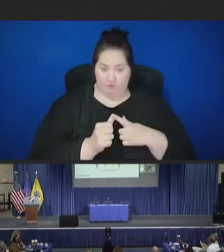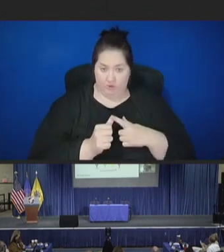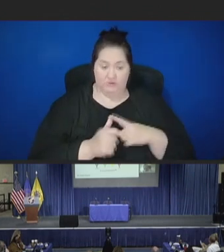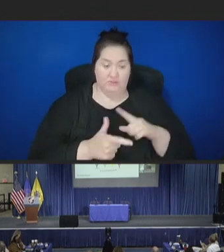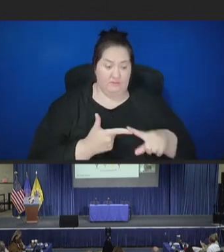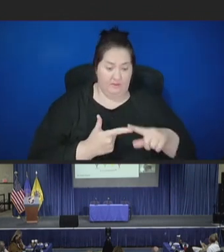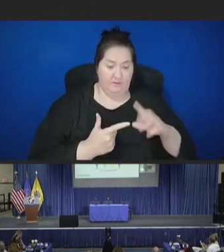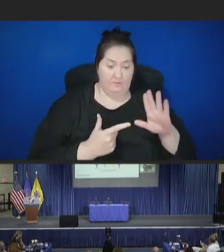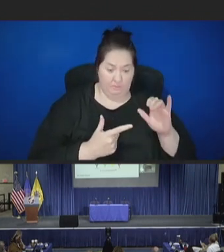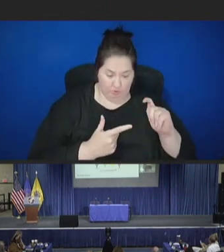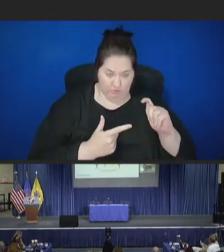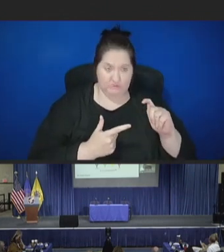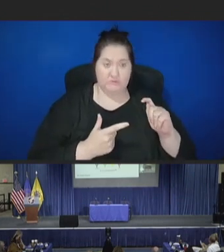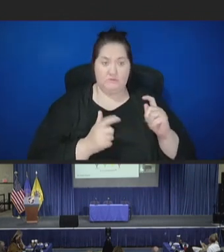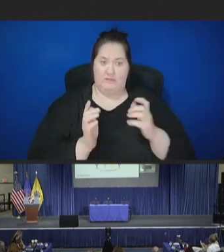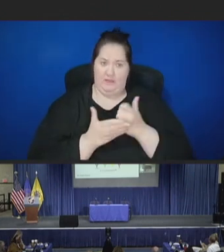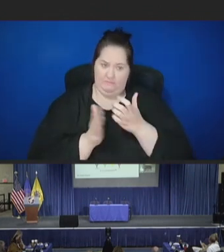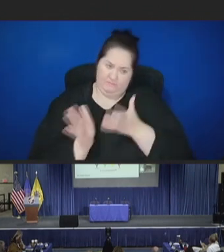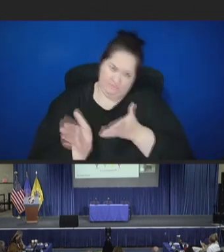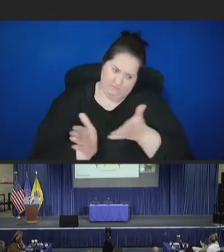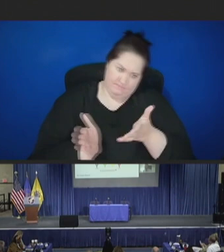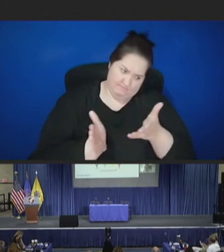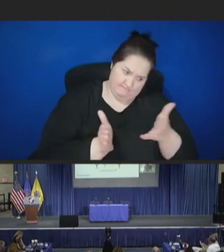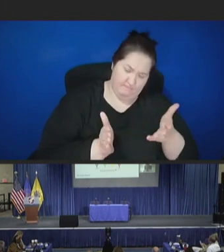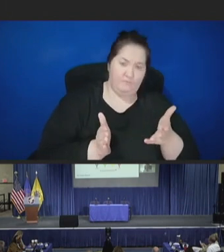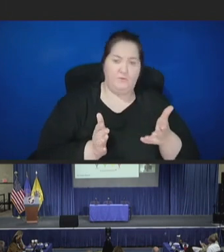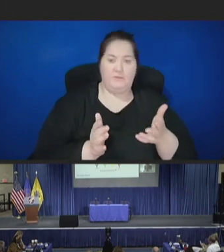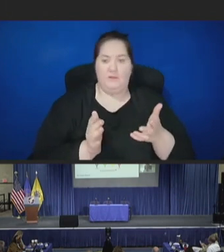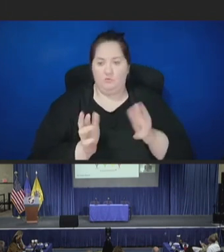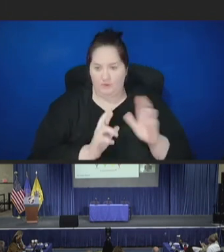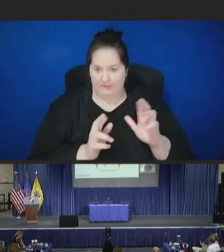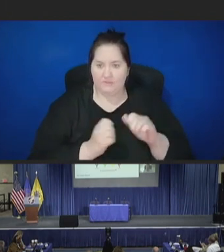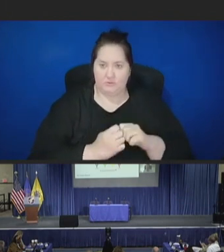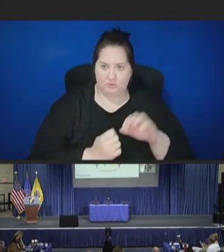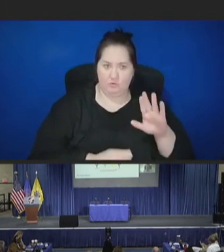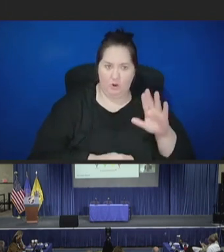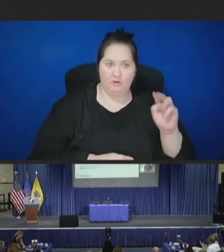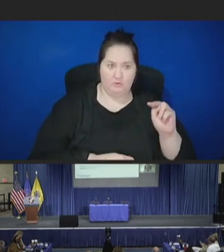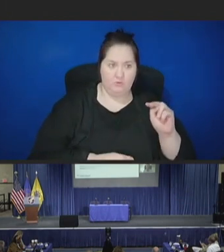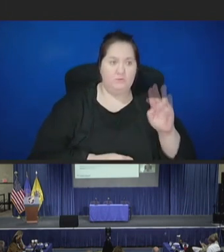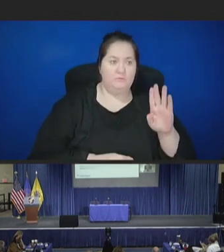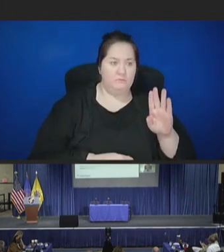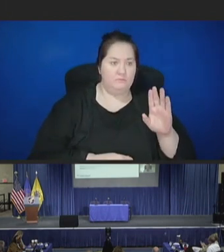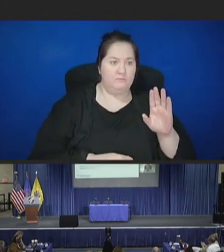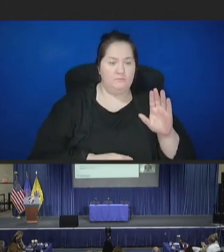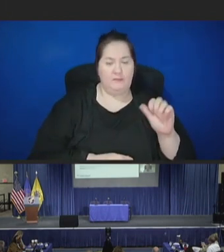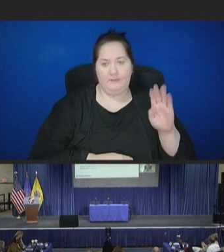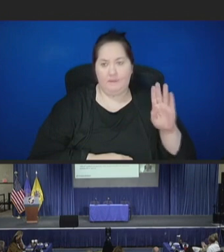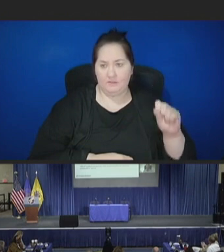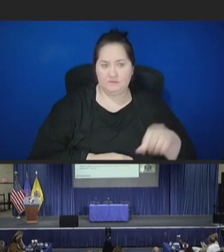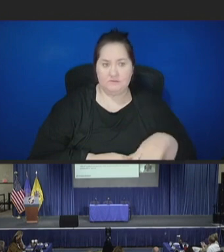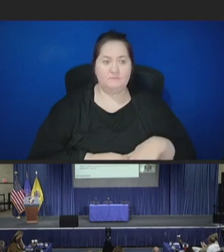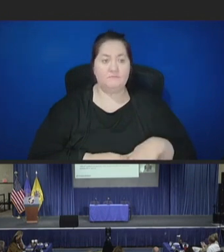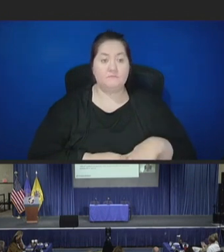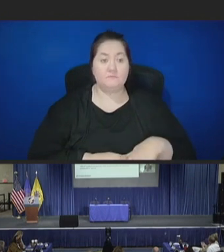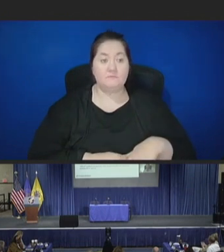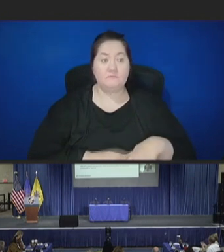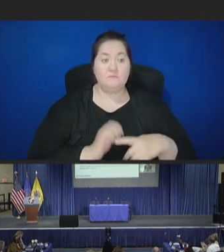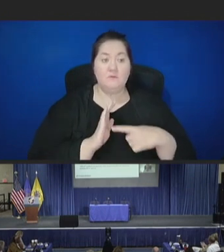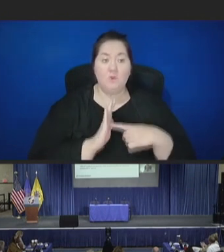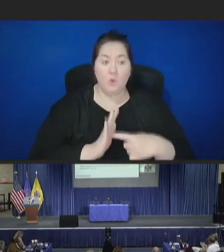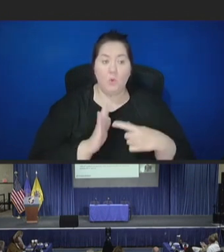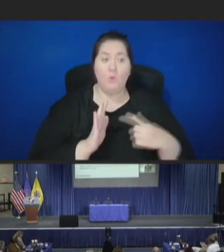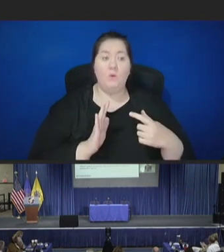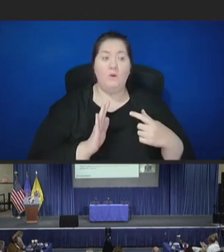driving the B cells along on this path towards broadly neutralizing antibodies. And to sum all this up, I've shown you that we can make